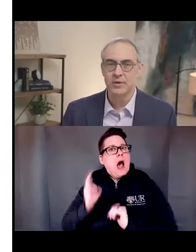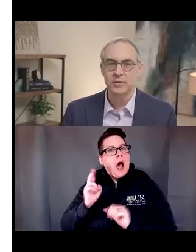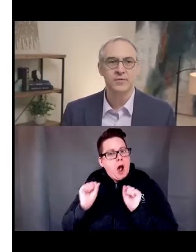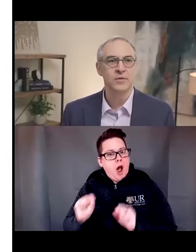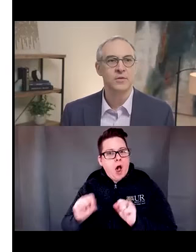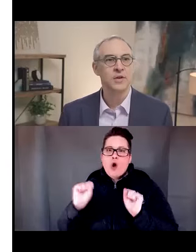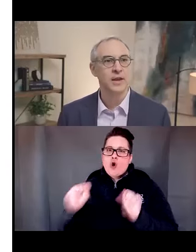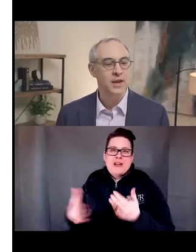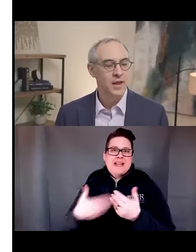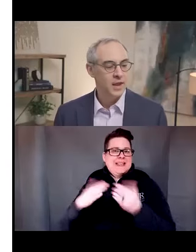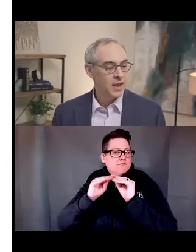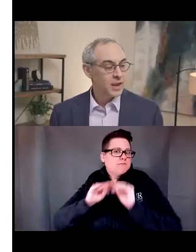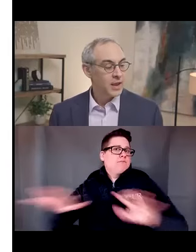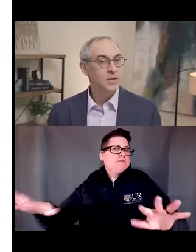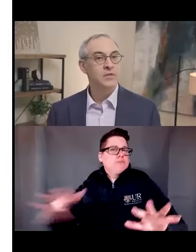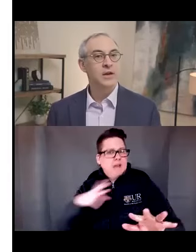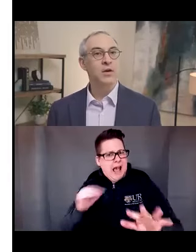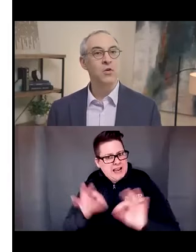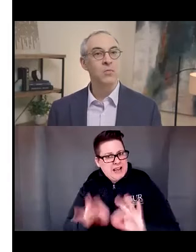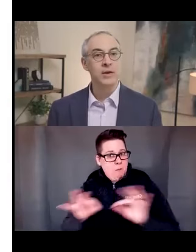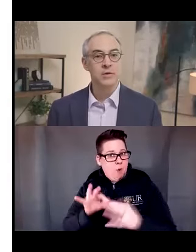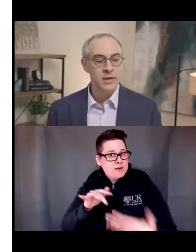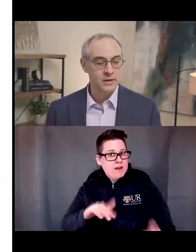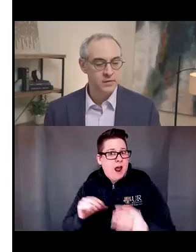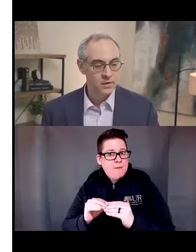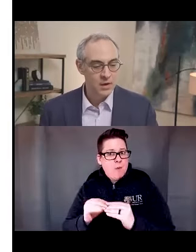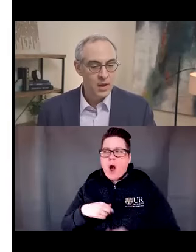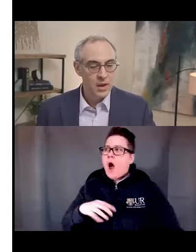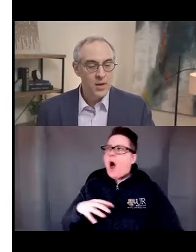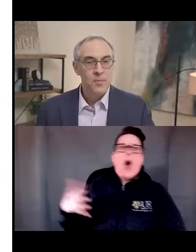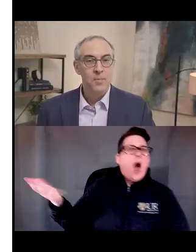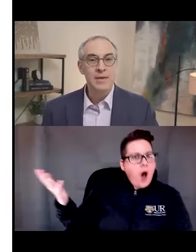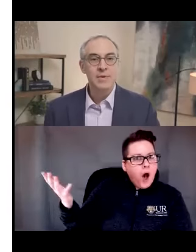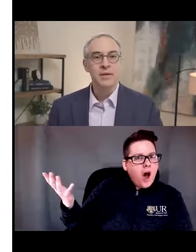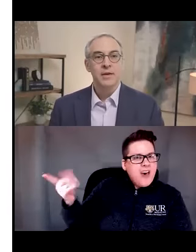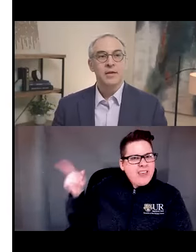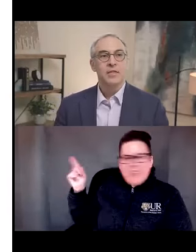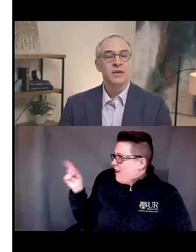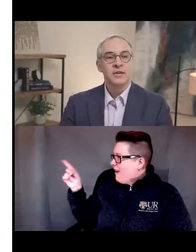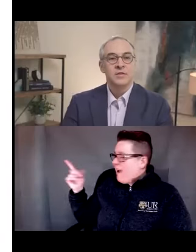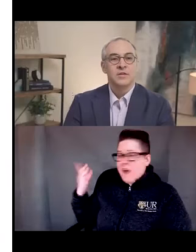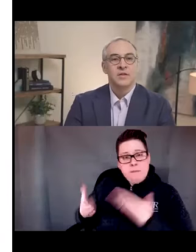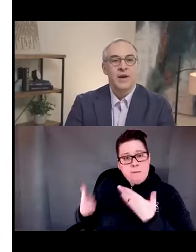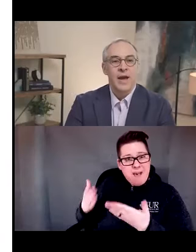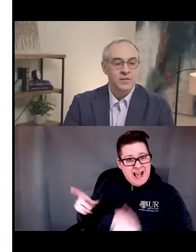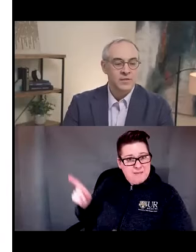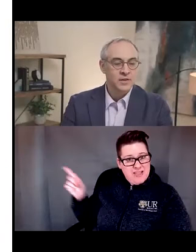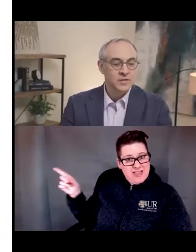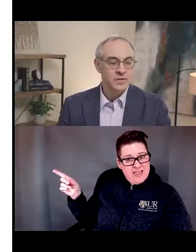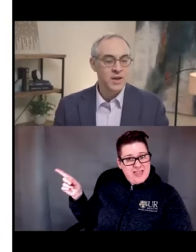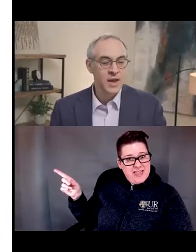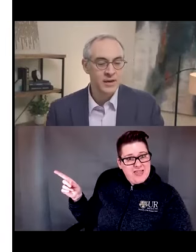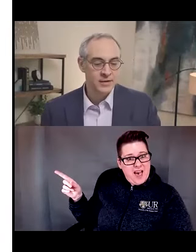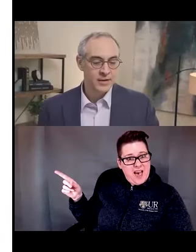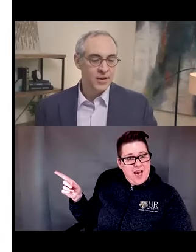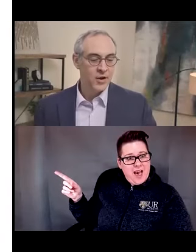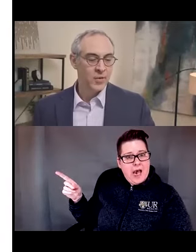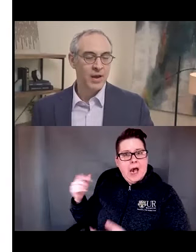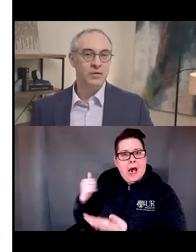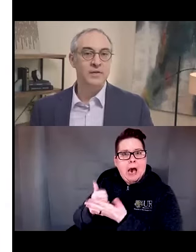and importance of further study. And I was like, oh my goodness, maybe this cracks this